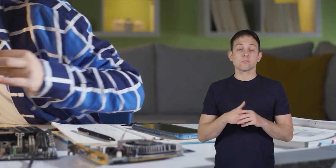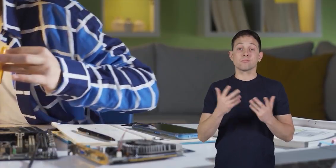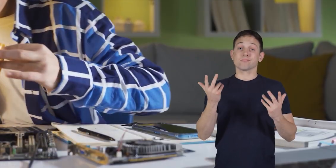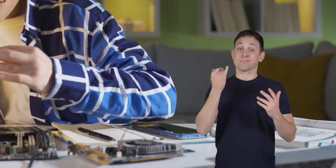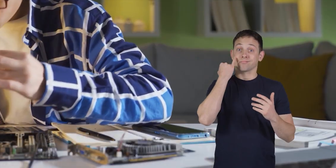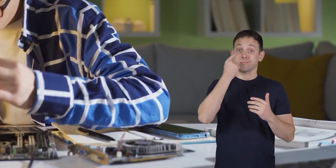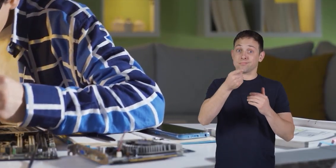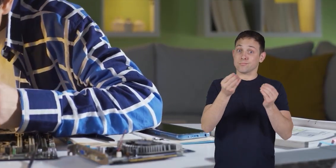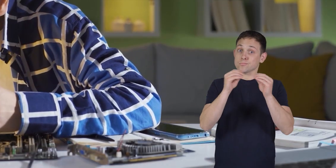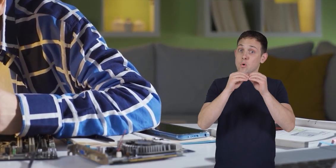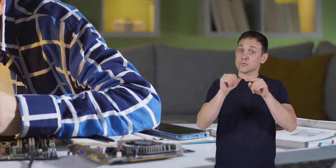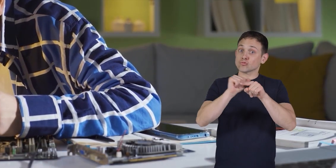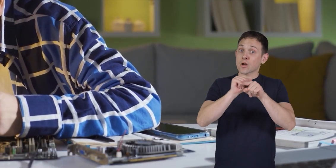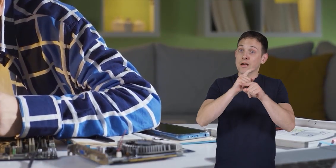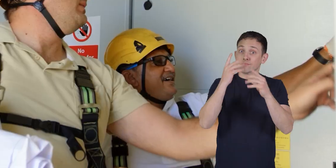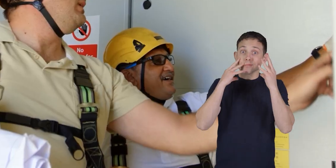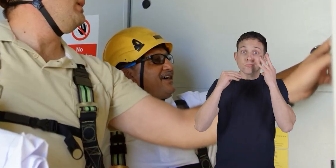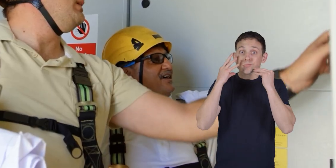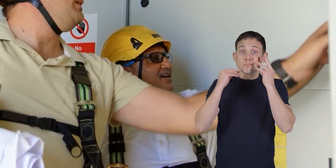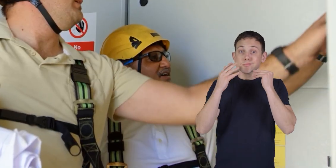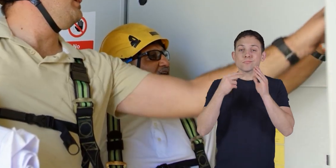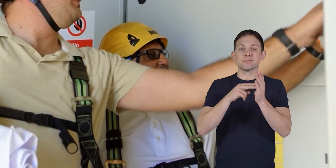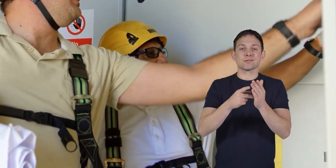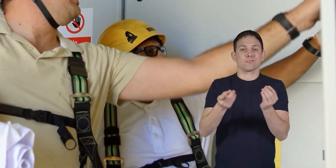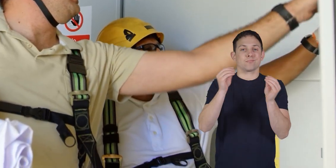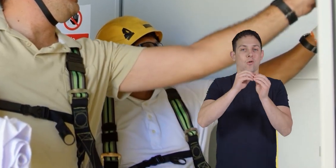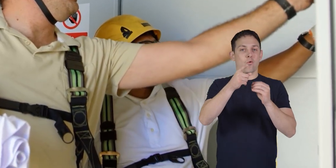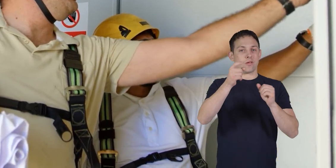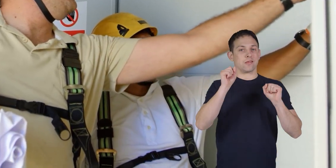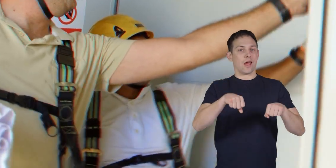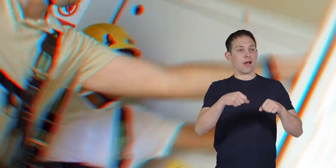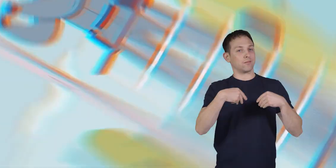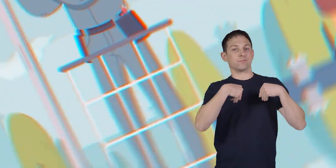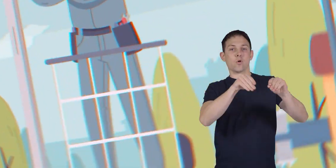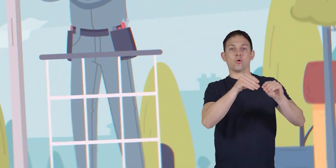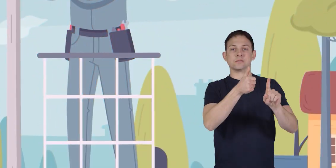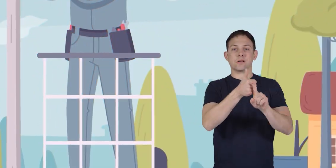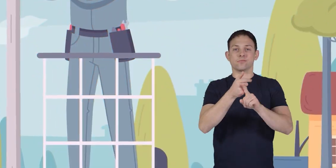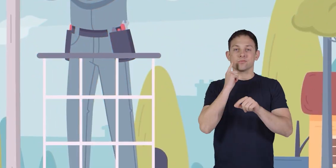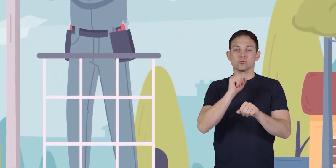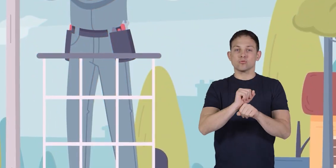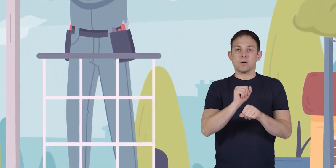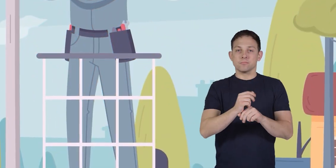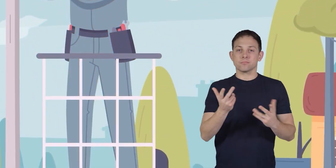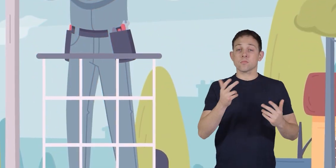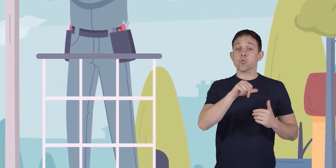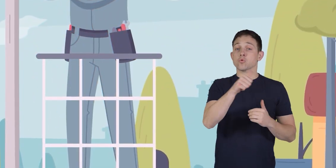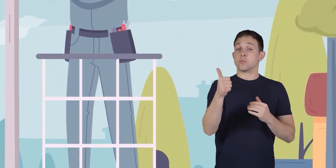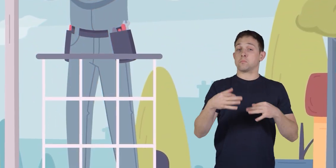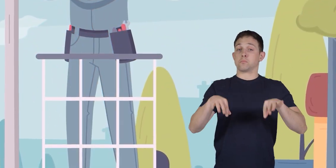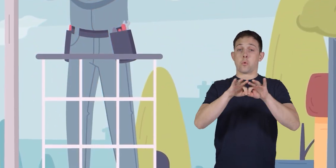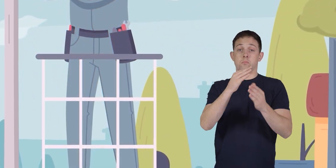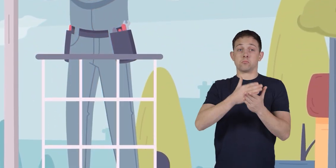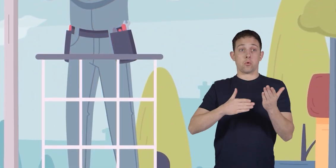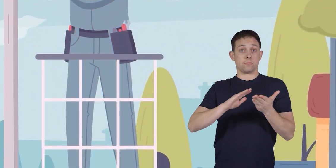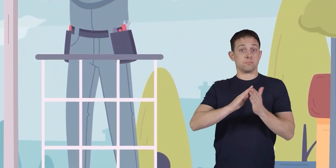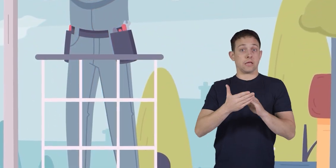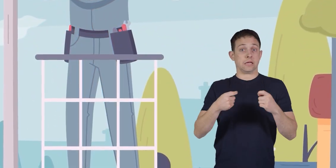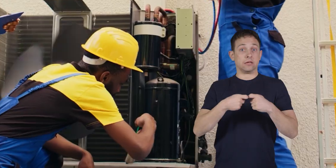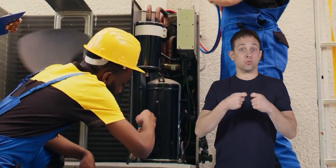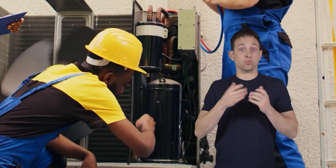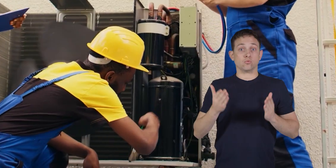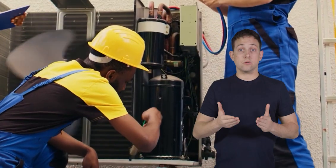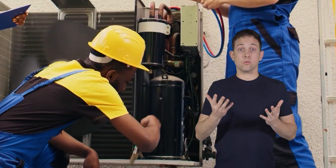case, the more training you get, the more marketable you will be. Another important part of becoming an